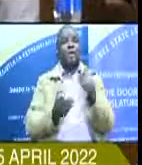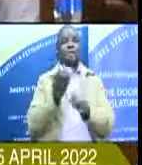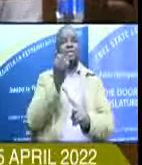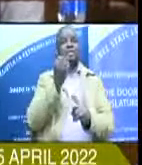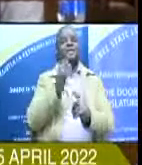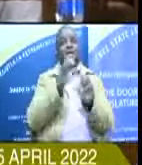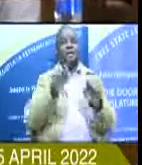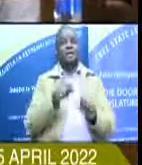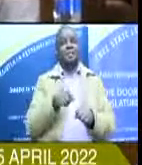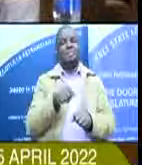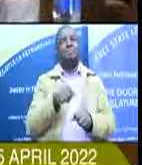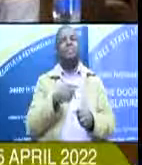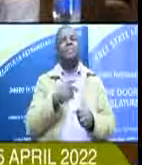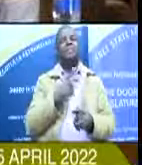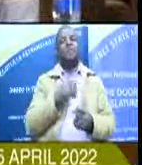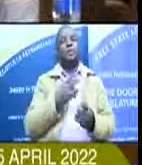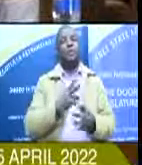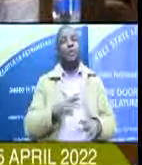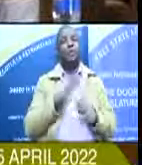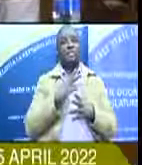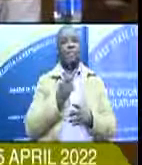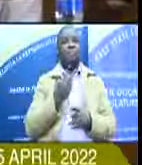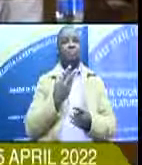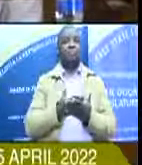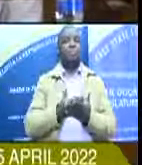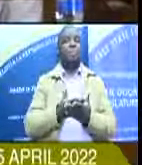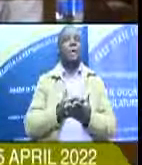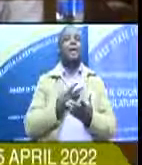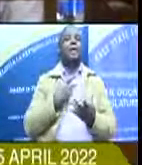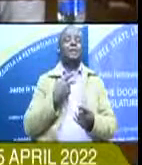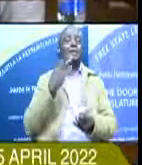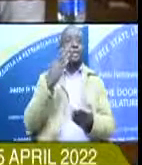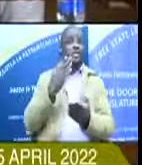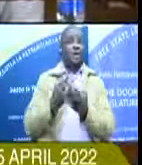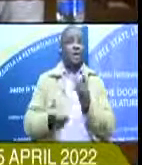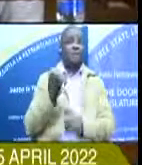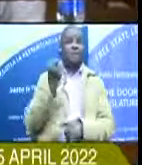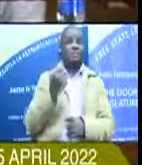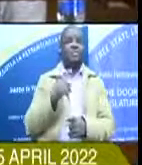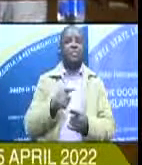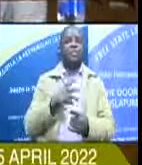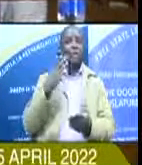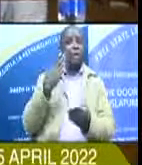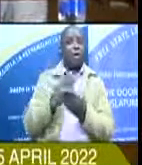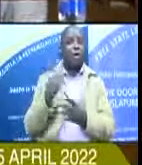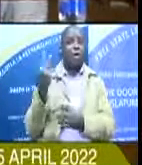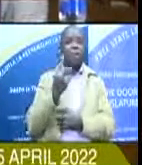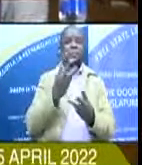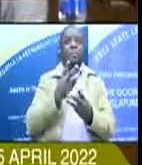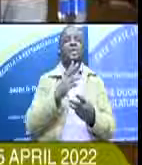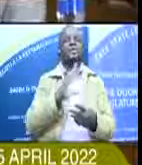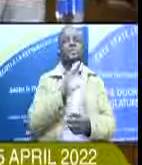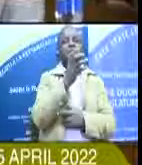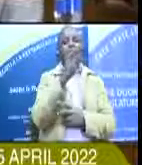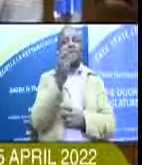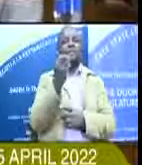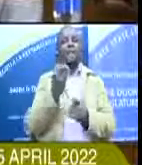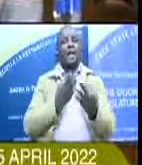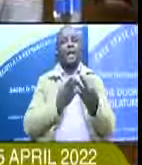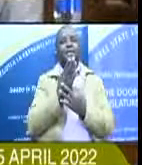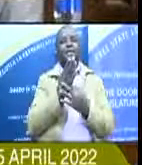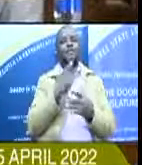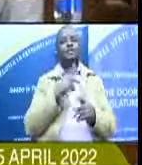confident shall further improve our endeavors in ensuring that all citizens of the Free State have access to quality